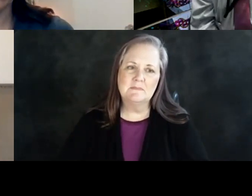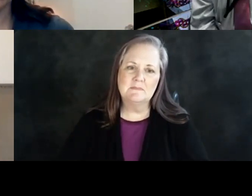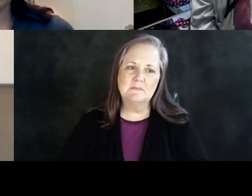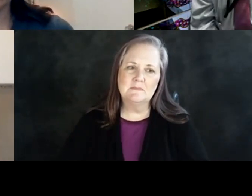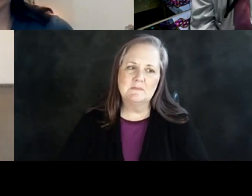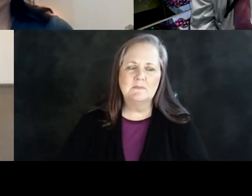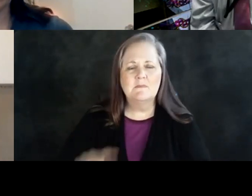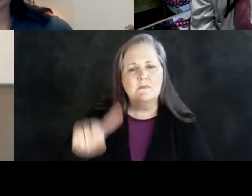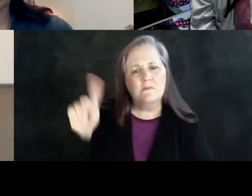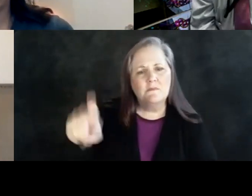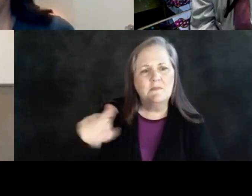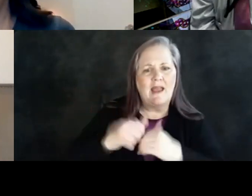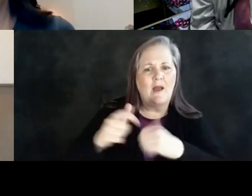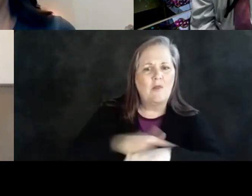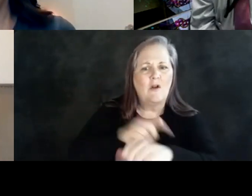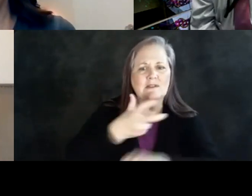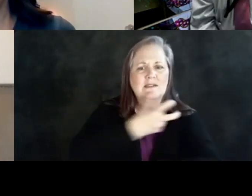How long will the vaccination last?